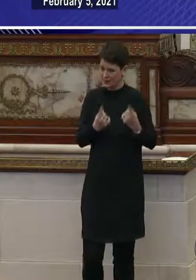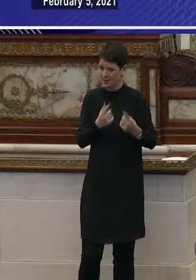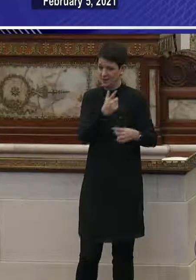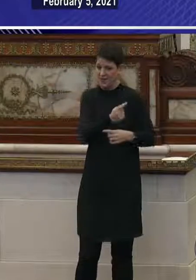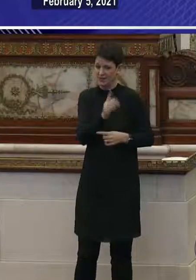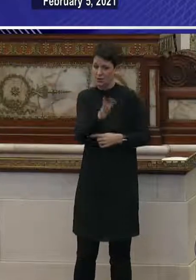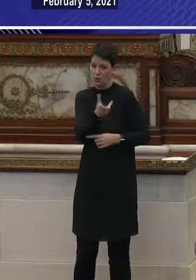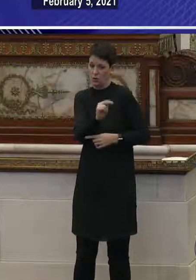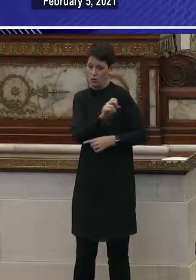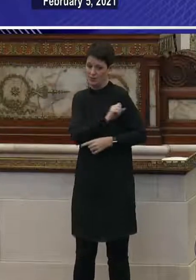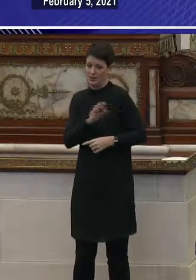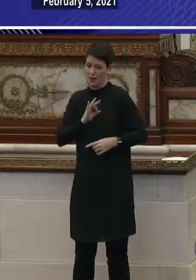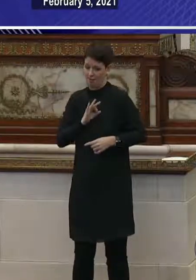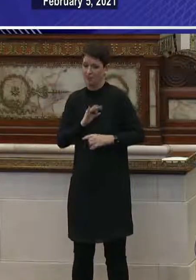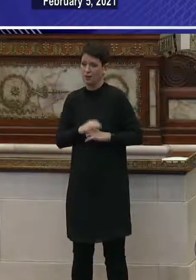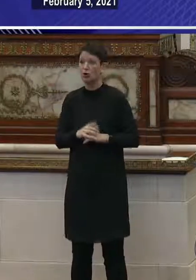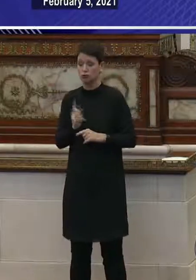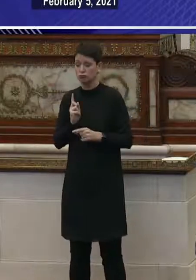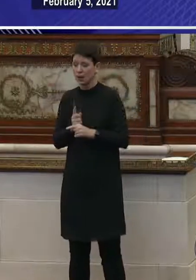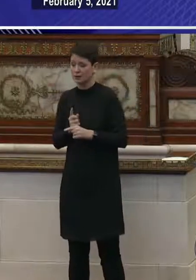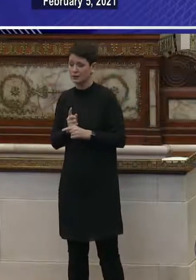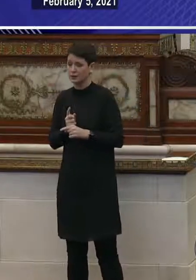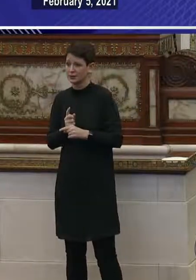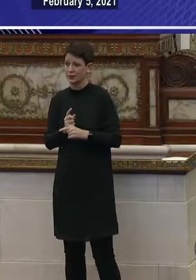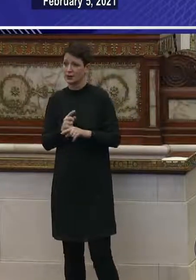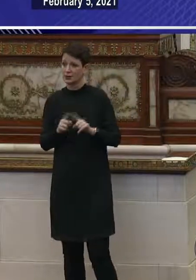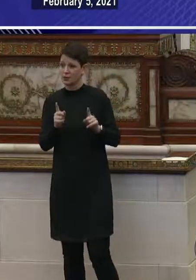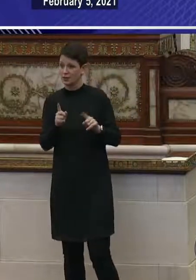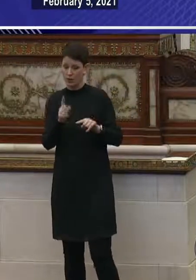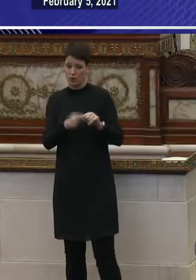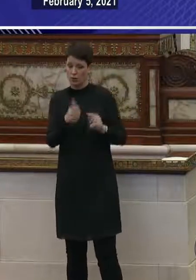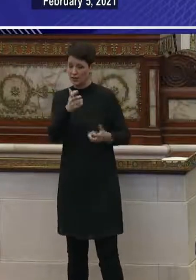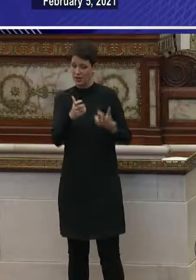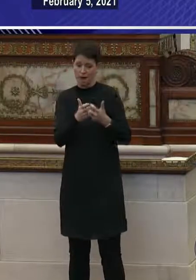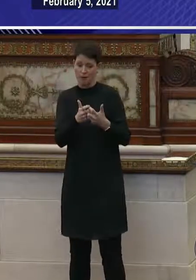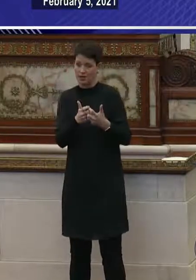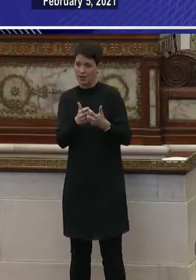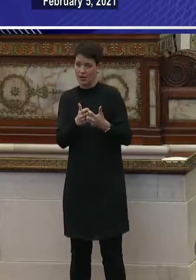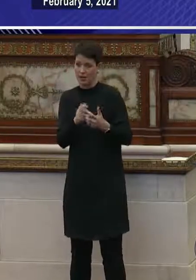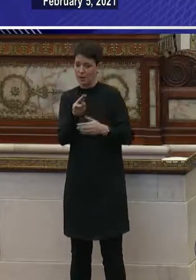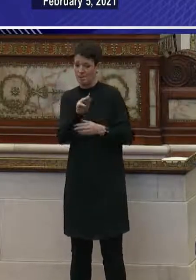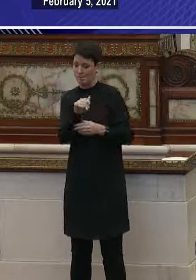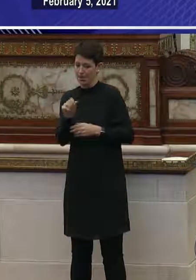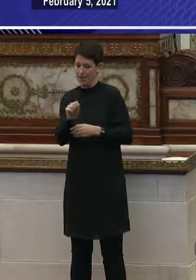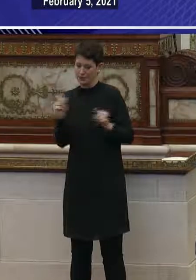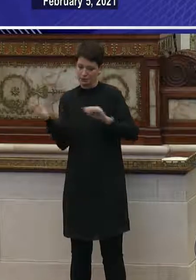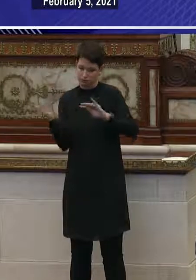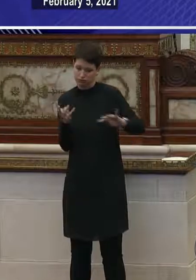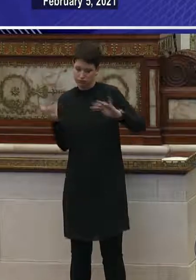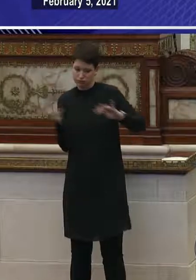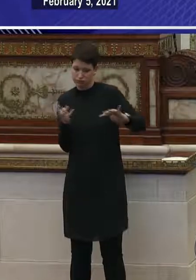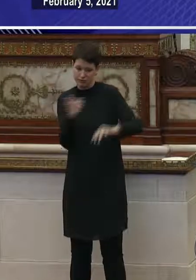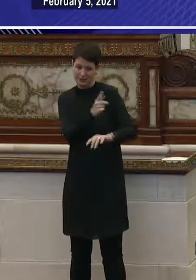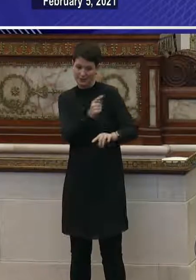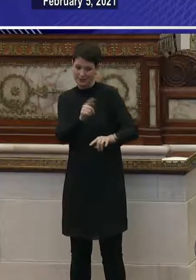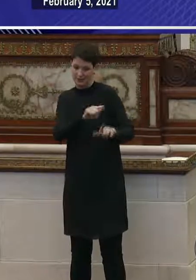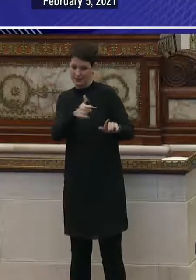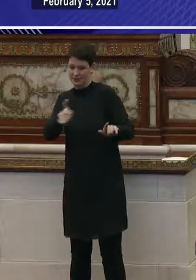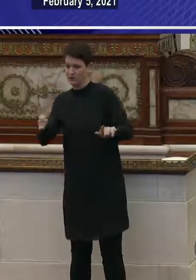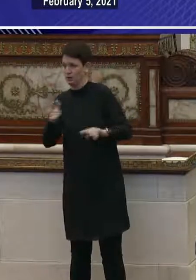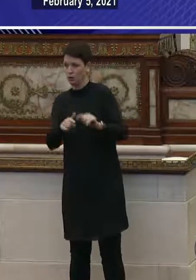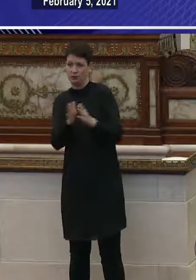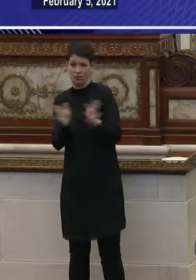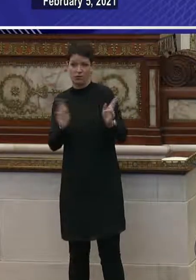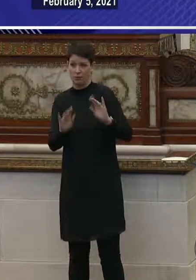vaccinating their own staff. Right. So they really couldn't accommodate any kind of mass, vaccination clinics for the